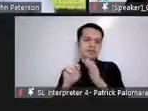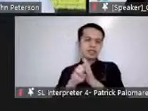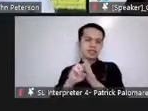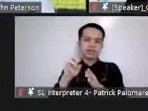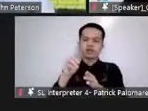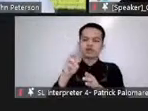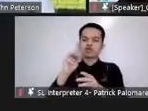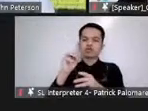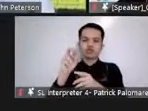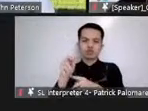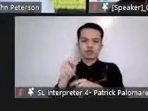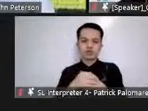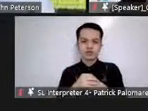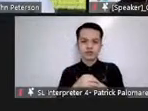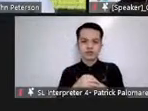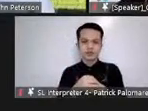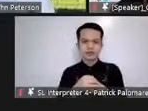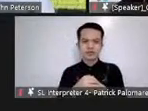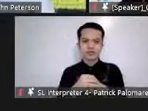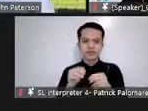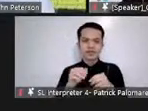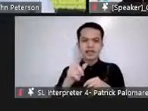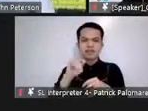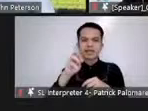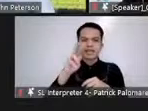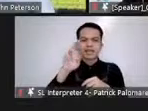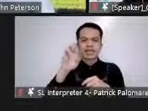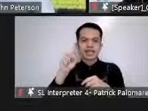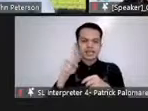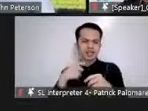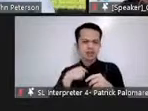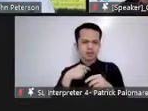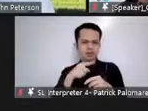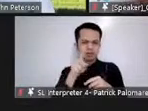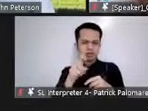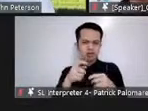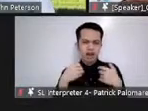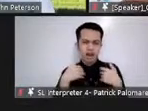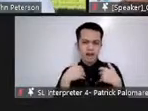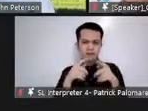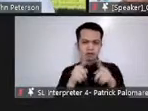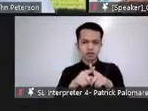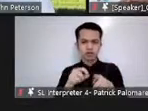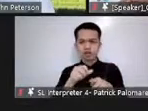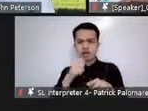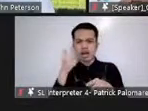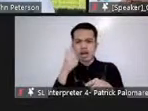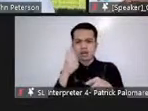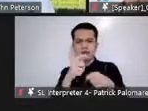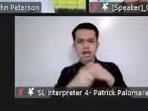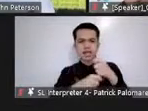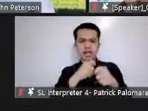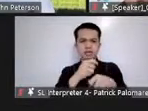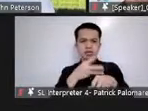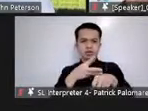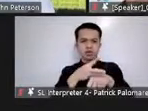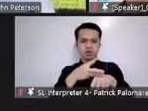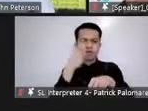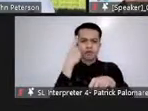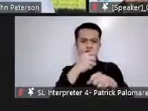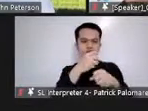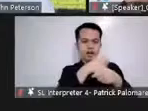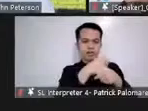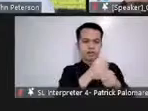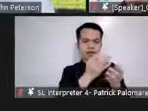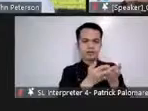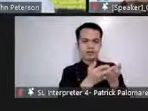dungon, litoralis, and piapi. I want to ask her if there are also other types of wood being used to craft boats. I